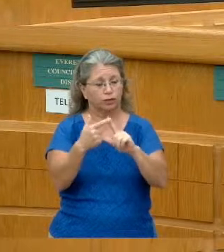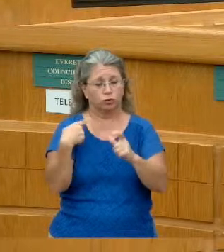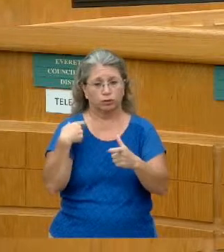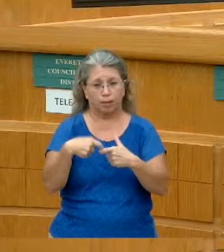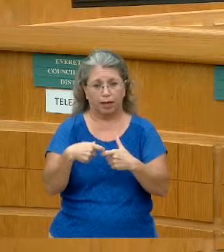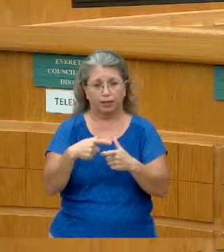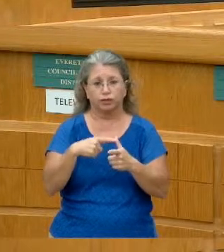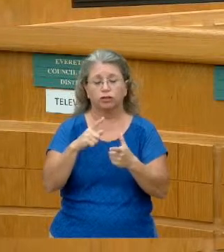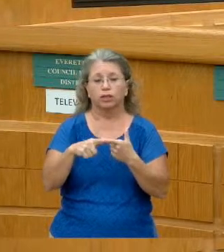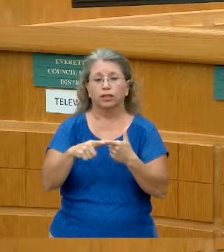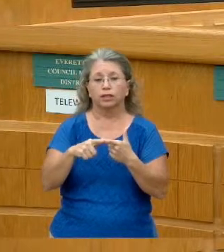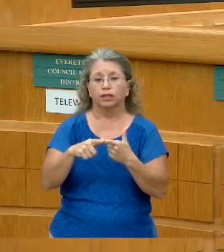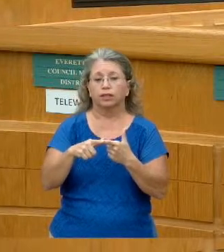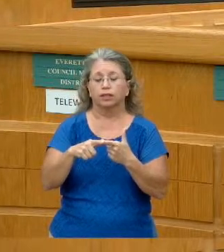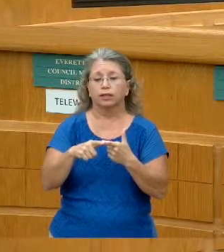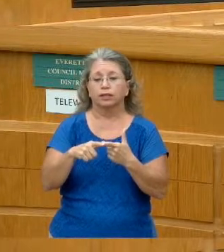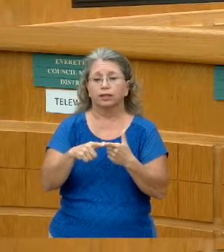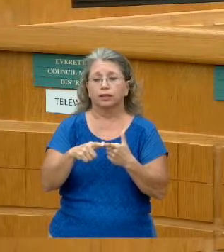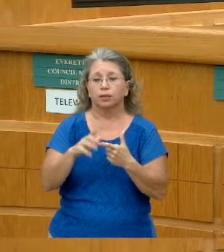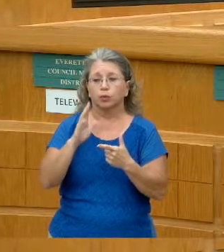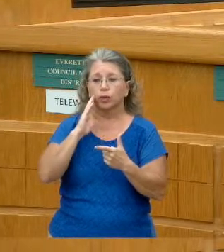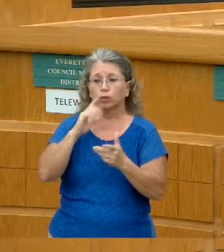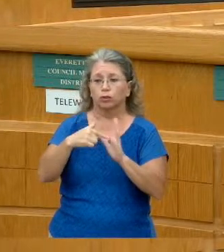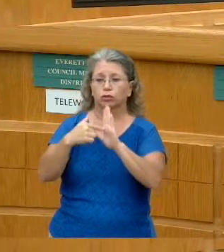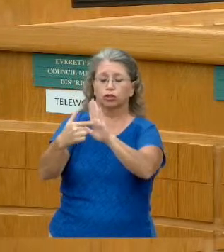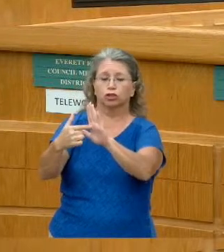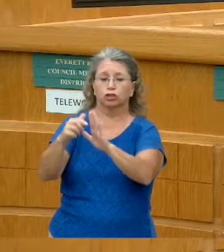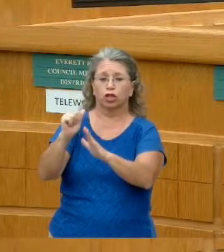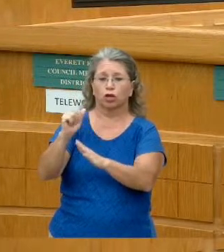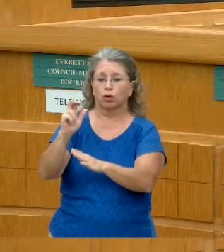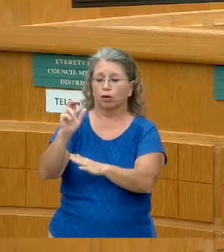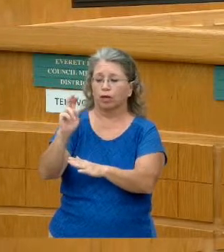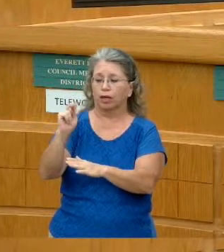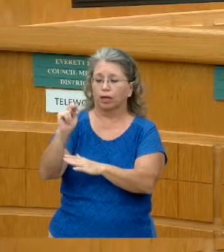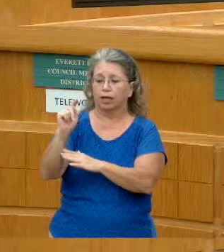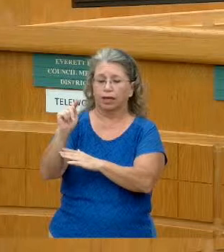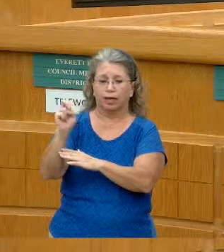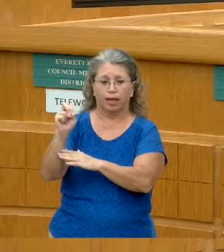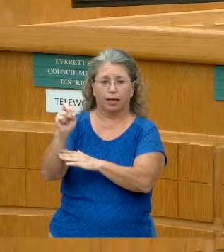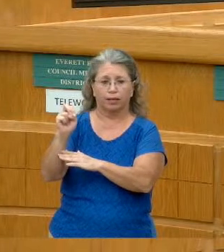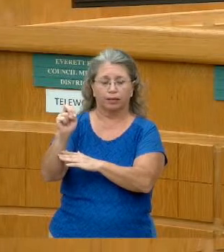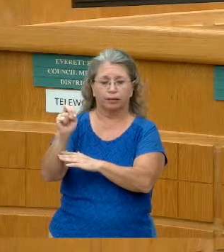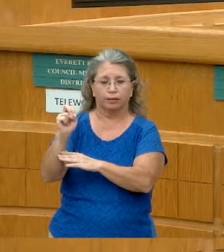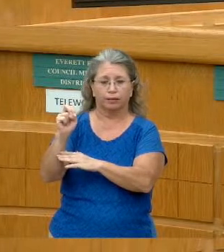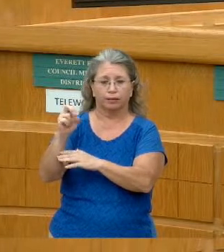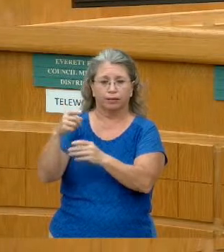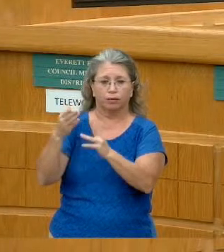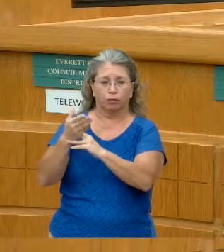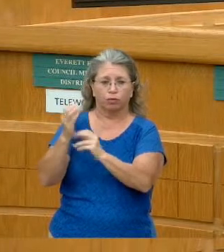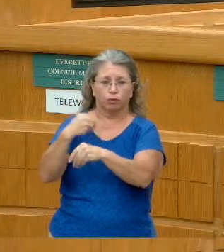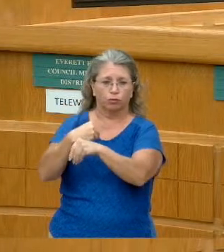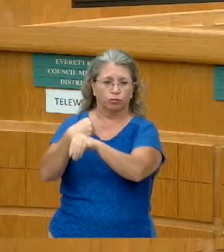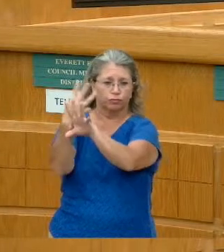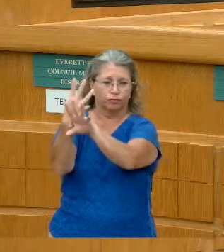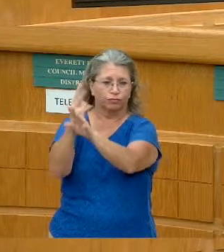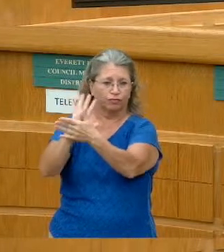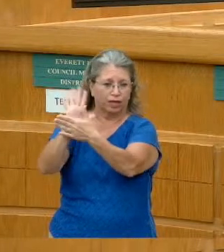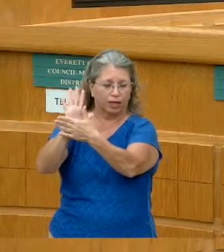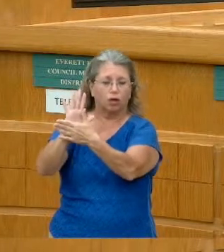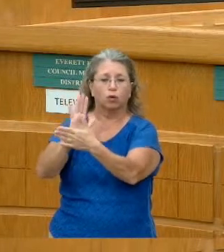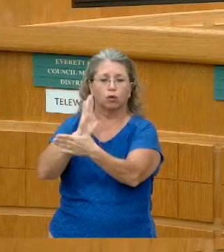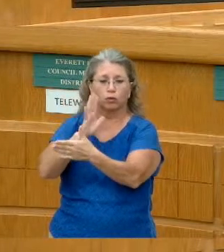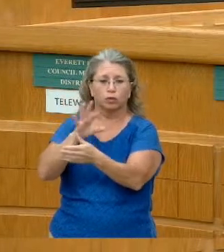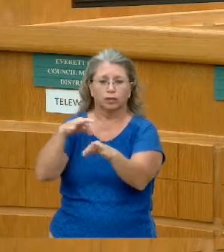then we're going to put on Annette Rodriguez via Skype, who's going to talk to us about